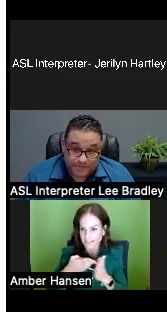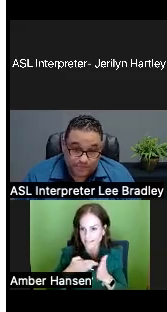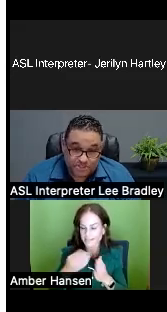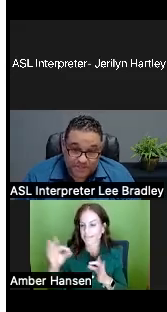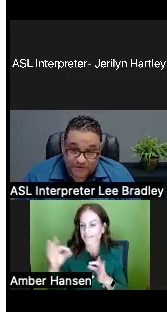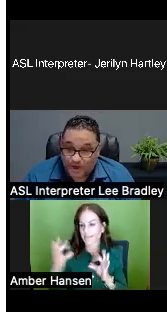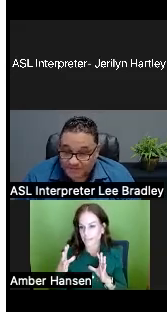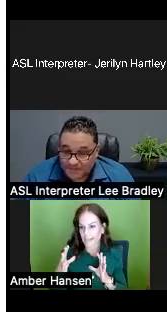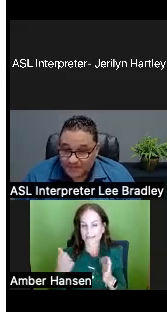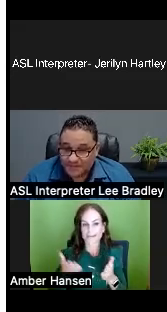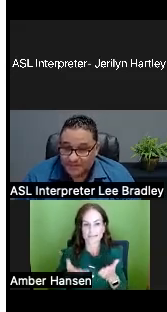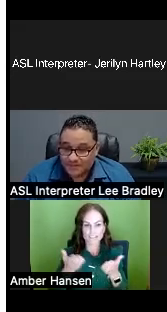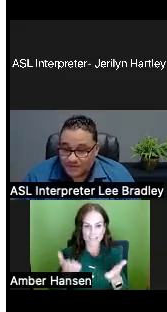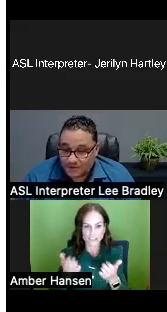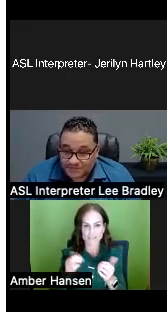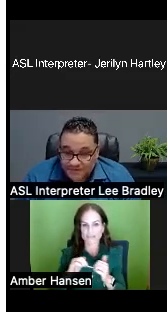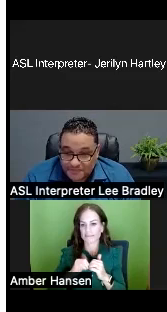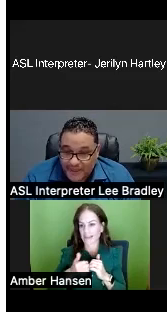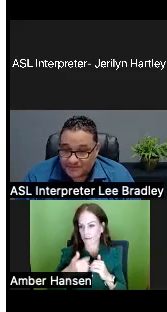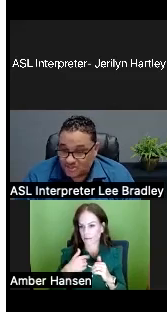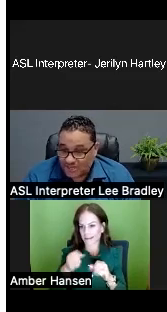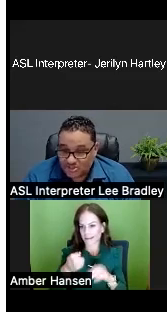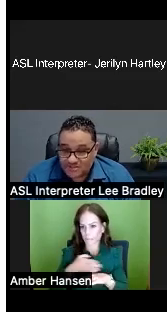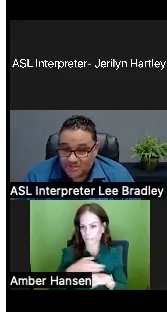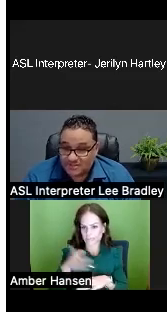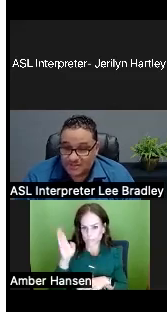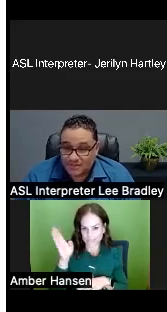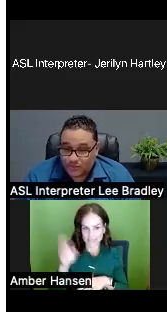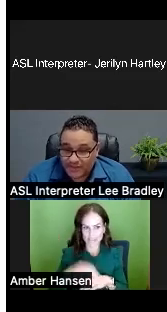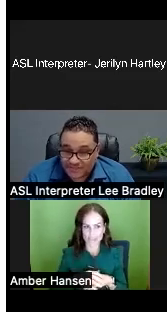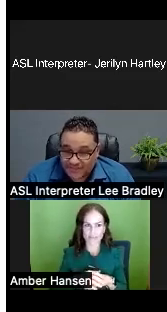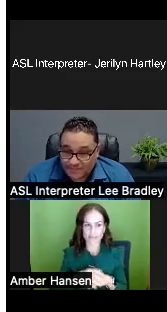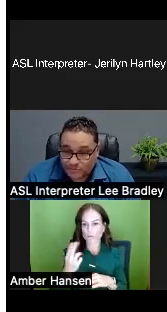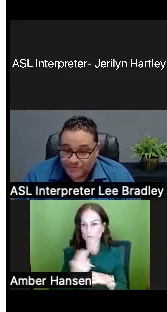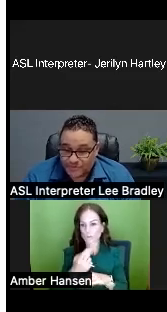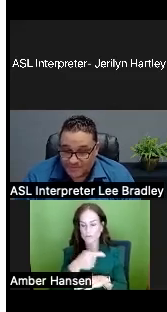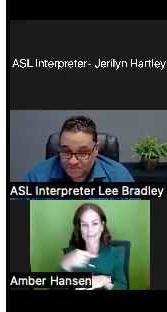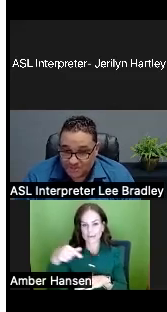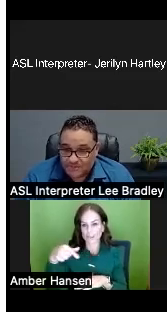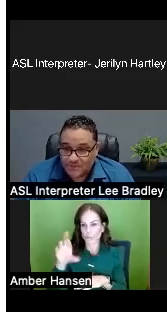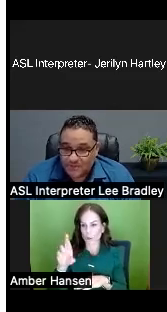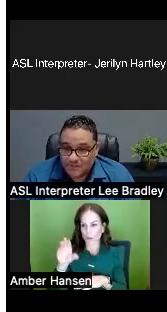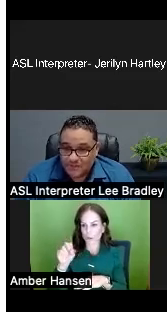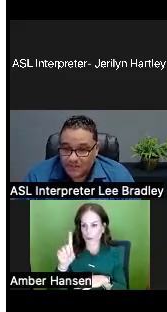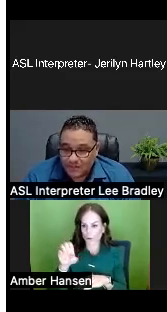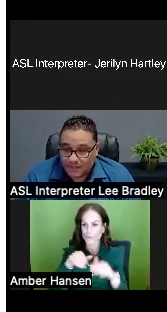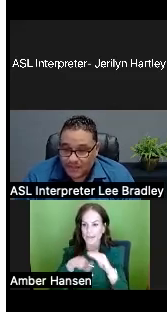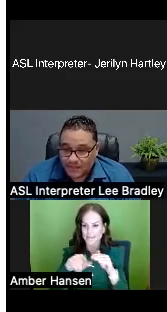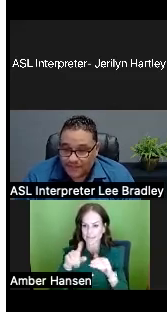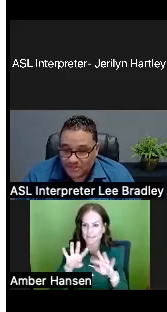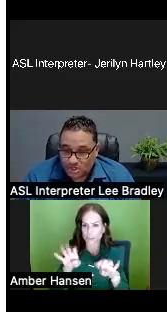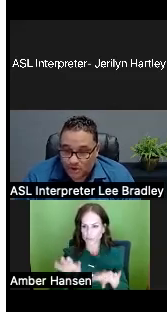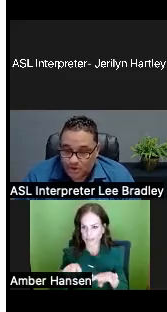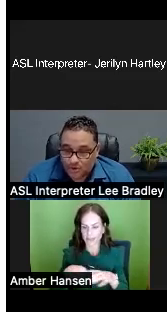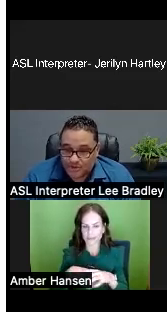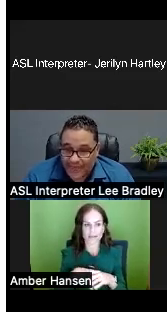I'd really appreciate your honesty, your honest feedback, suggestions, and ways that I can improve the presentation. And